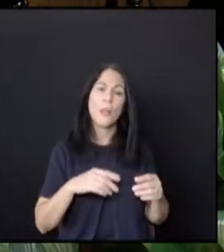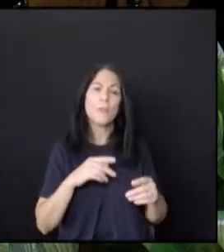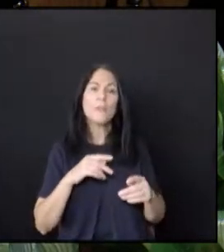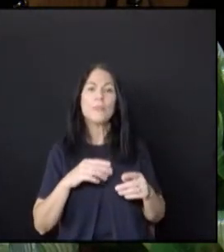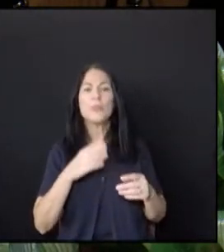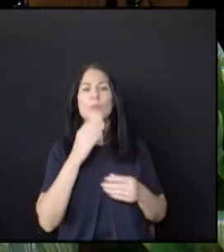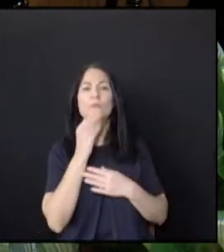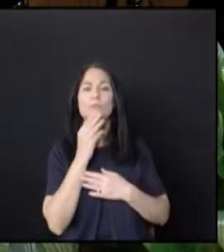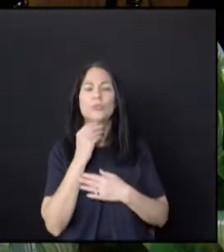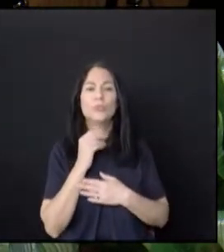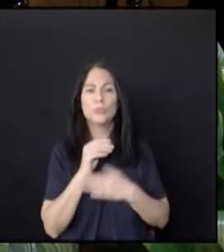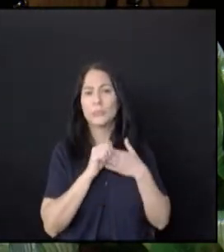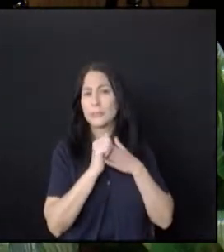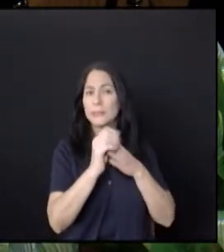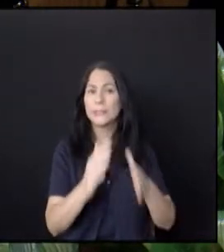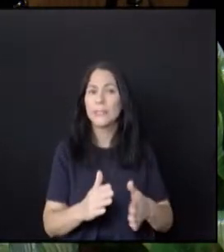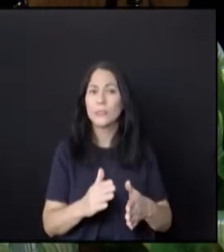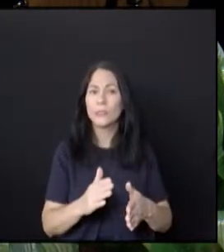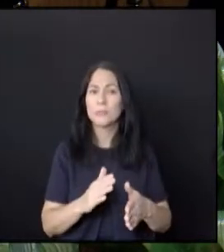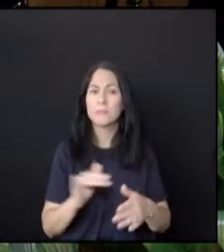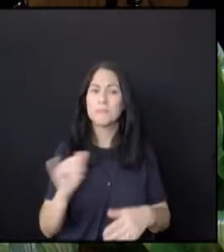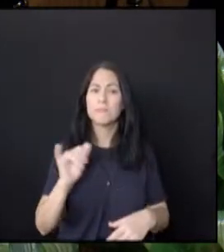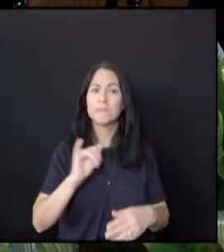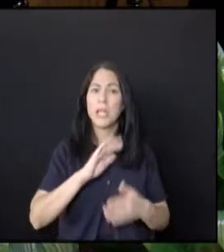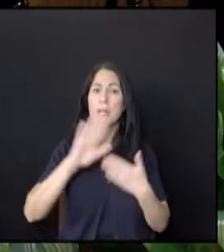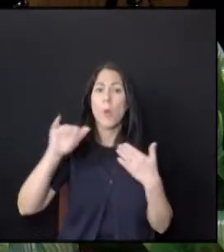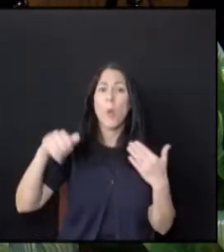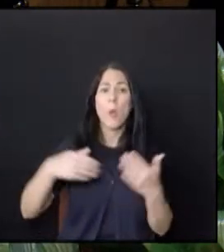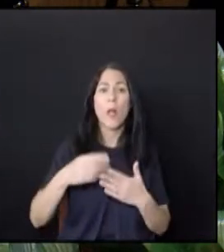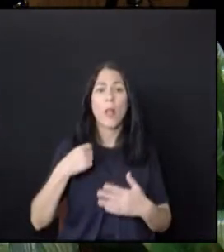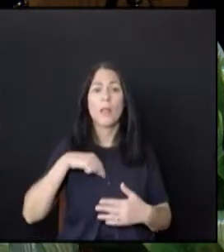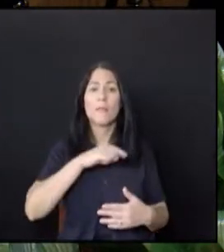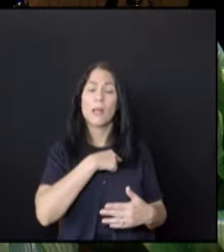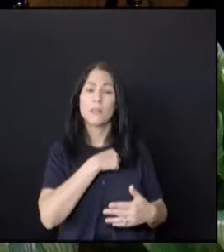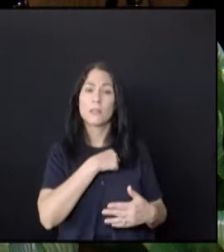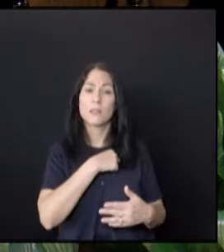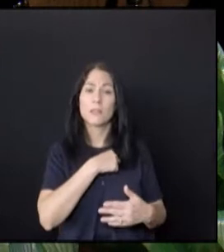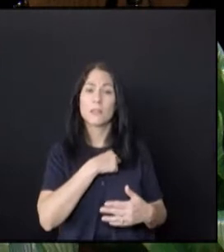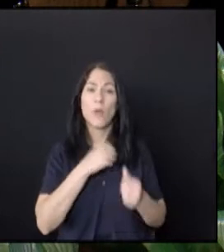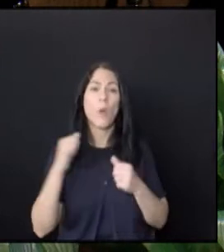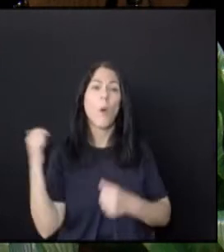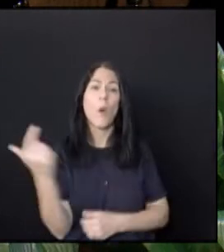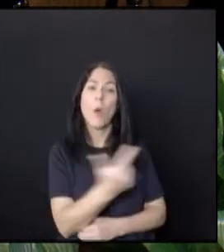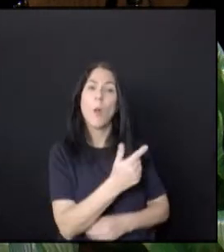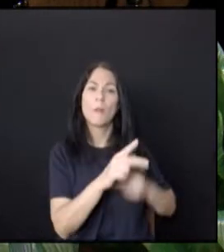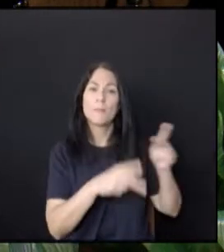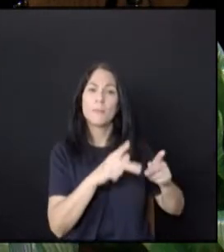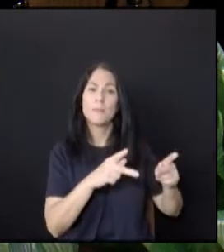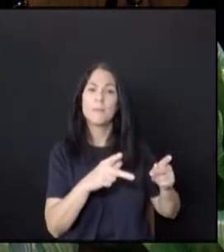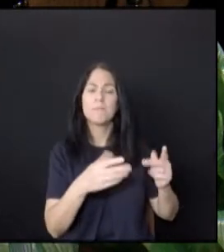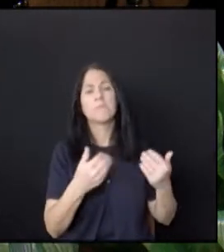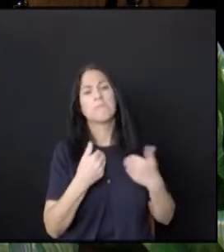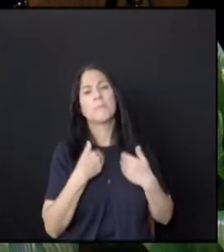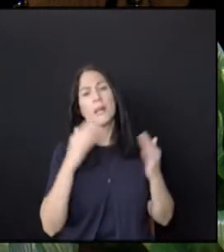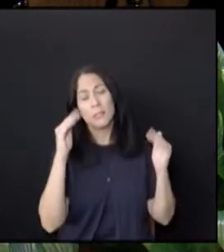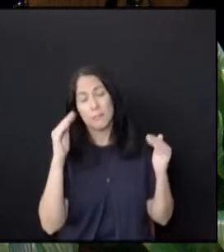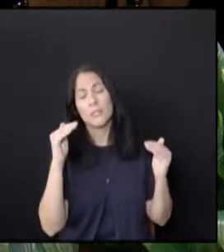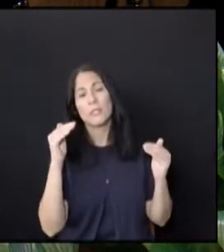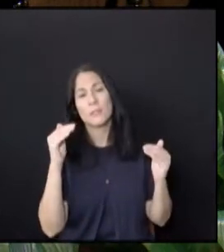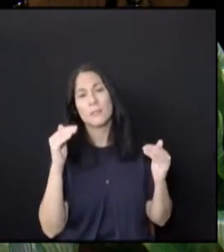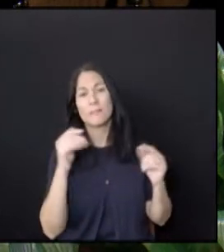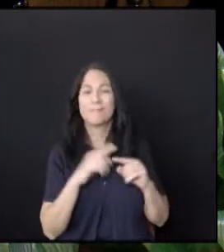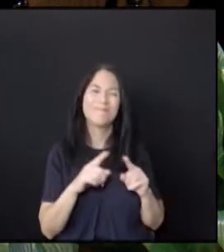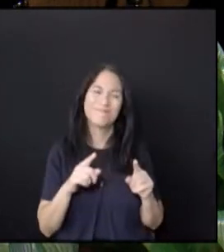leaders, just like all of us, everybody had expectations. But this